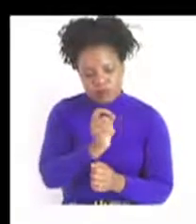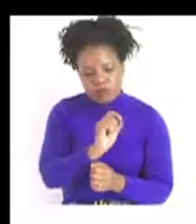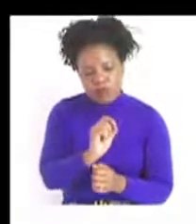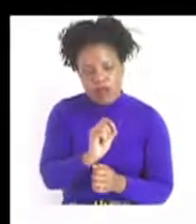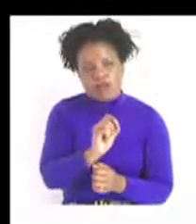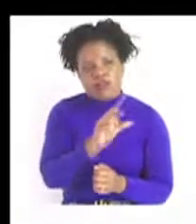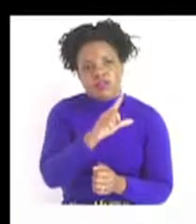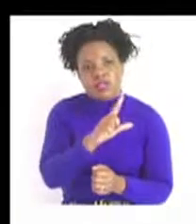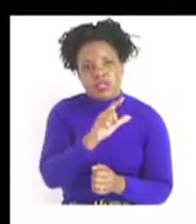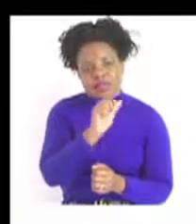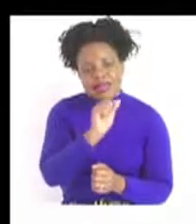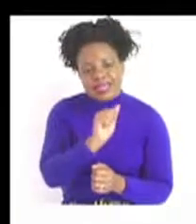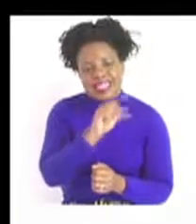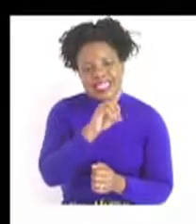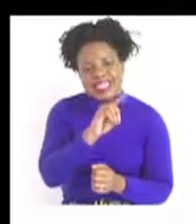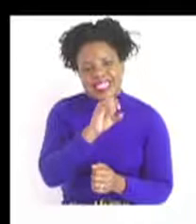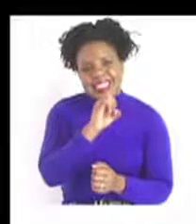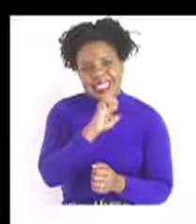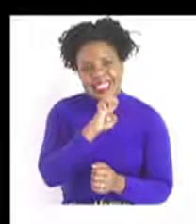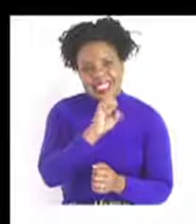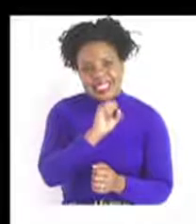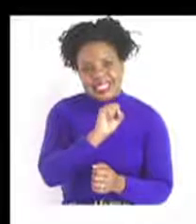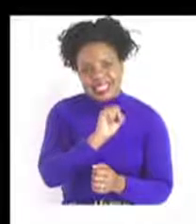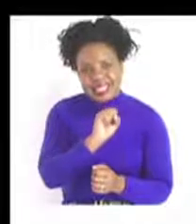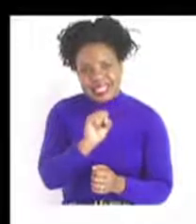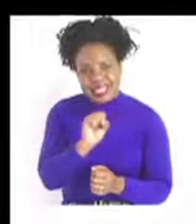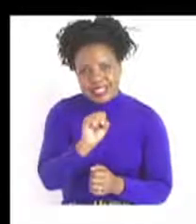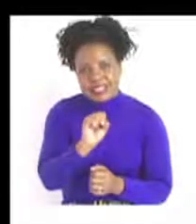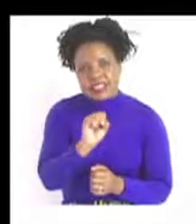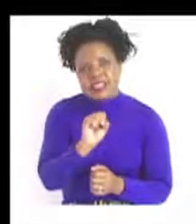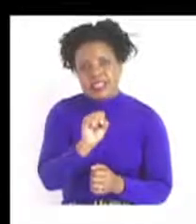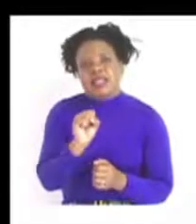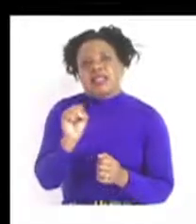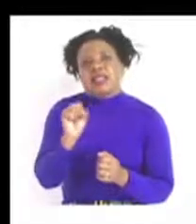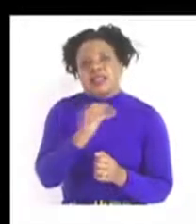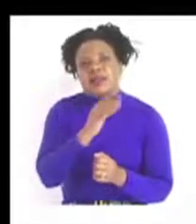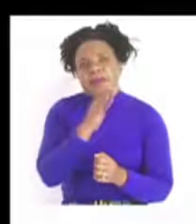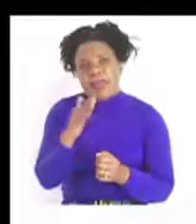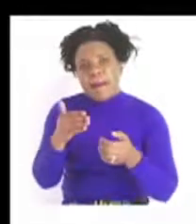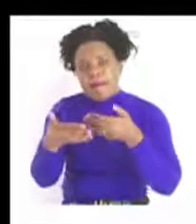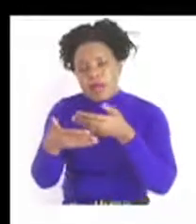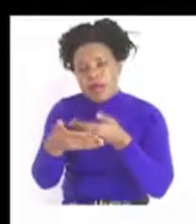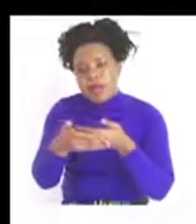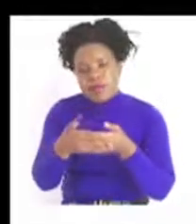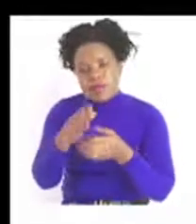The first noun is lady, so it becomes ladies.